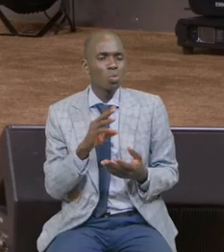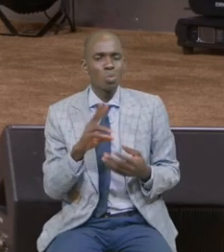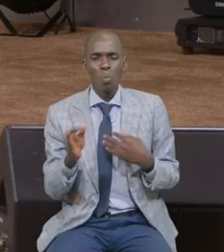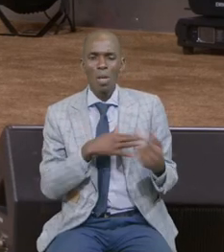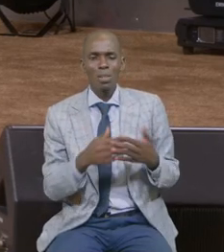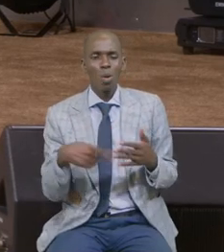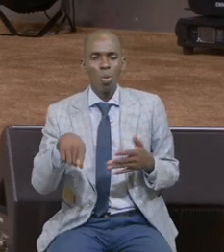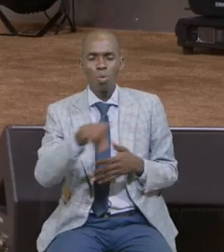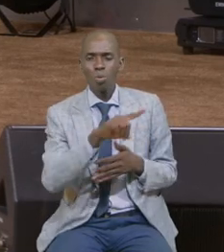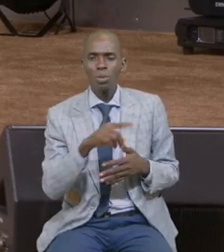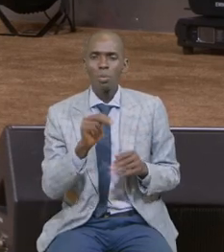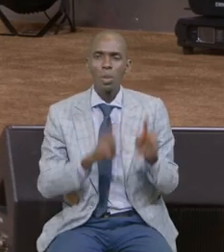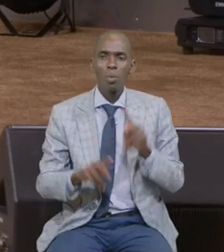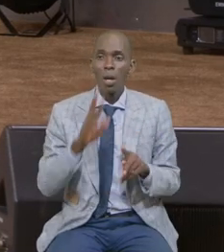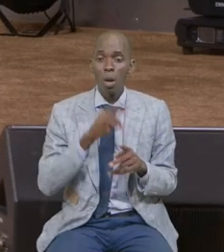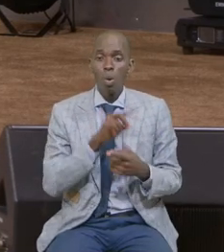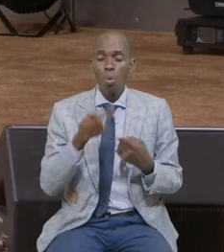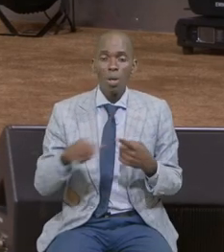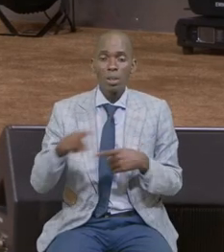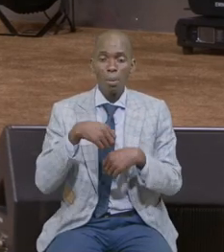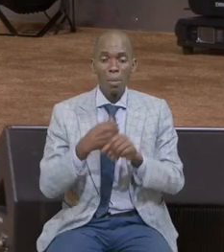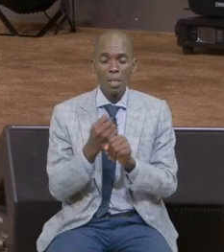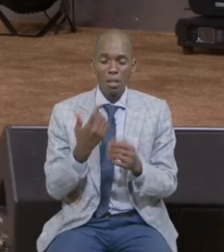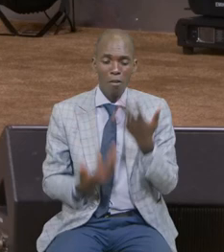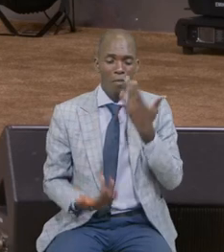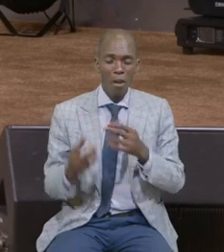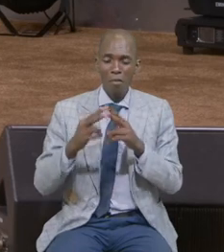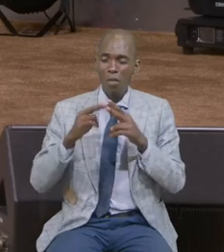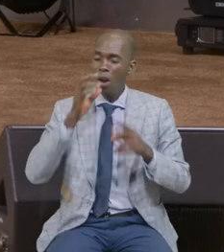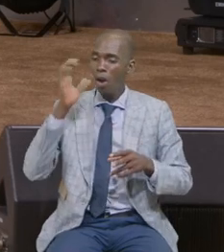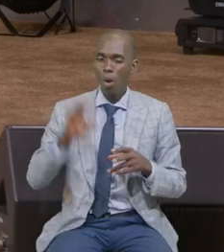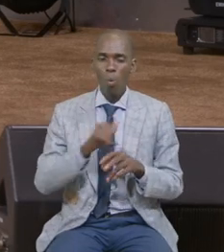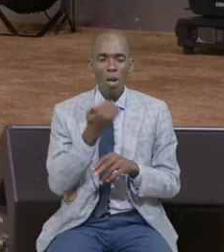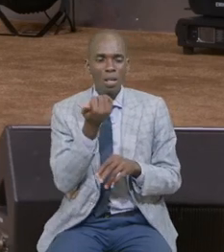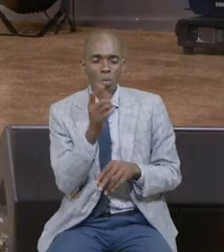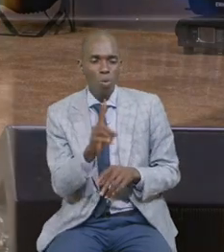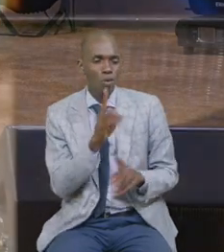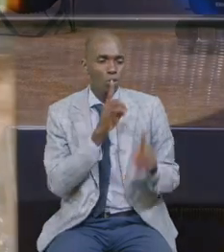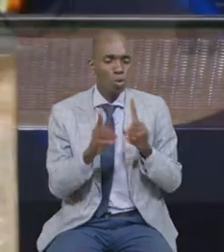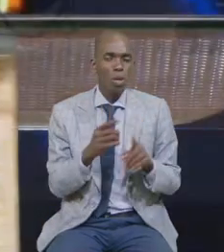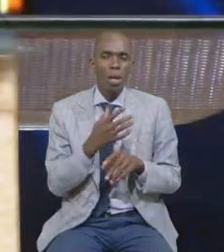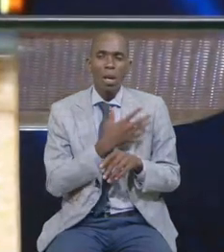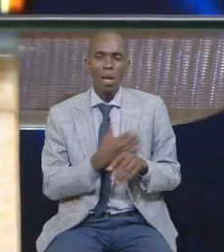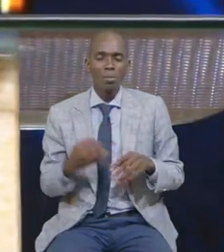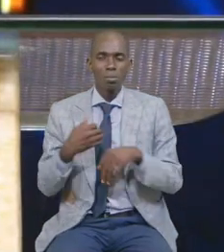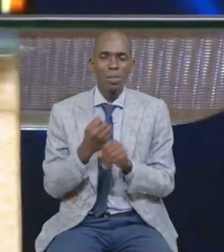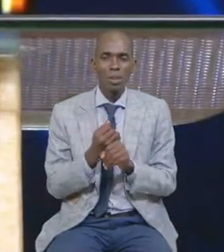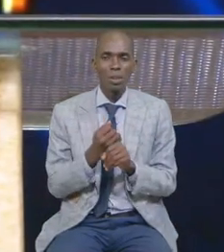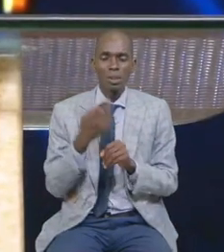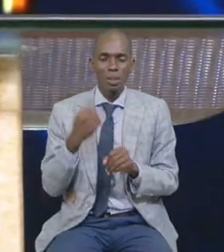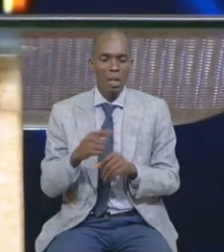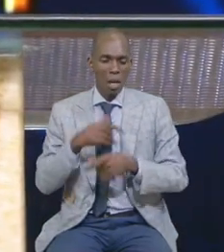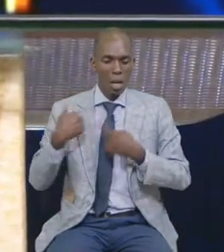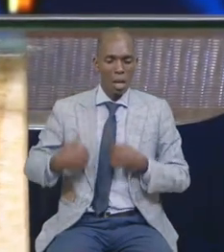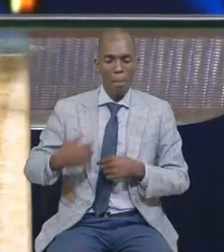they are when they make the fire very hot when everybody talks when they get the heart the might of their